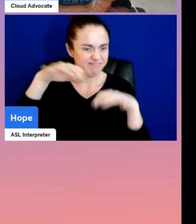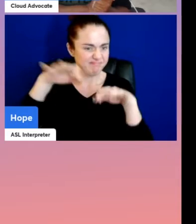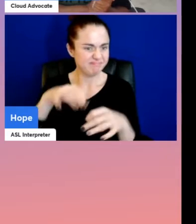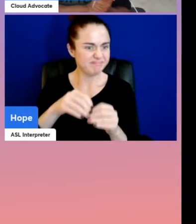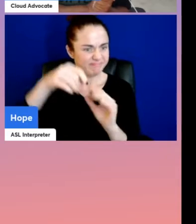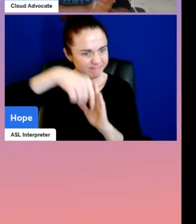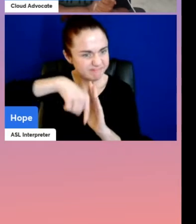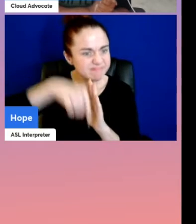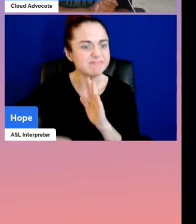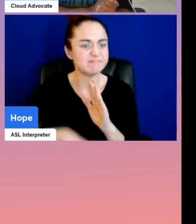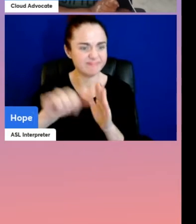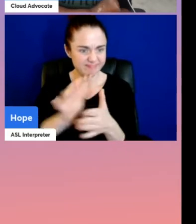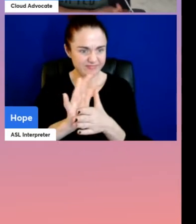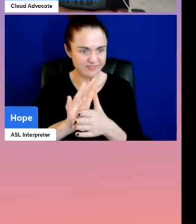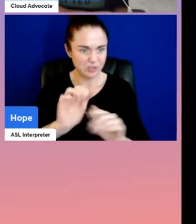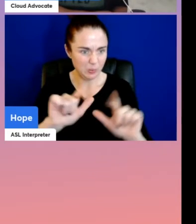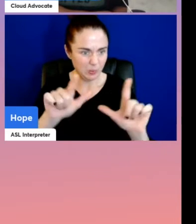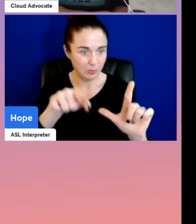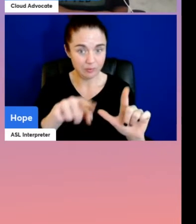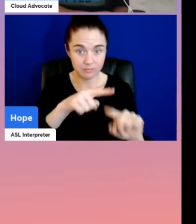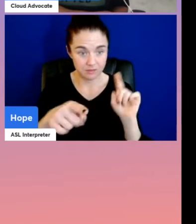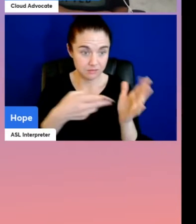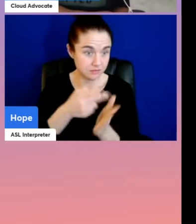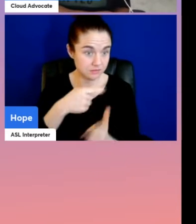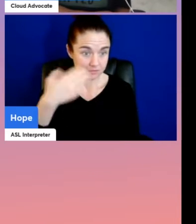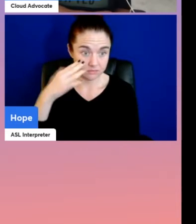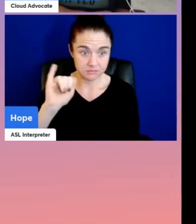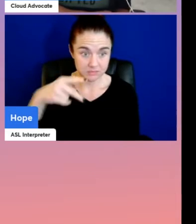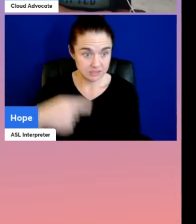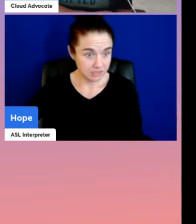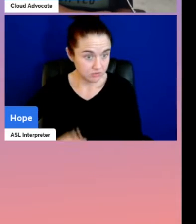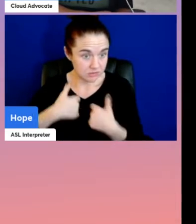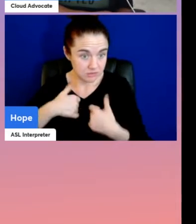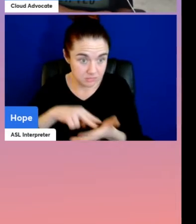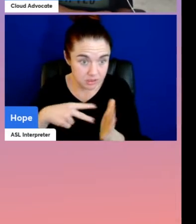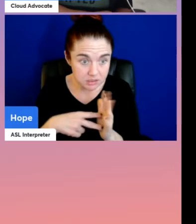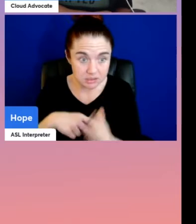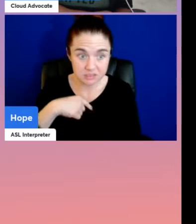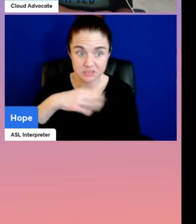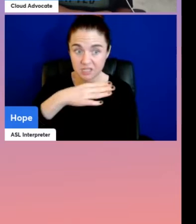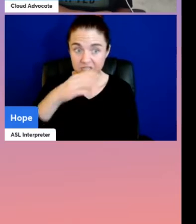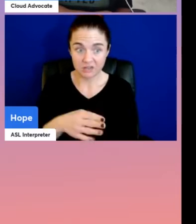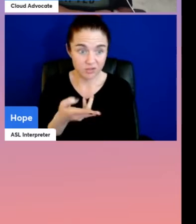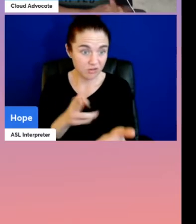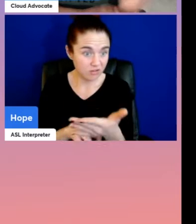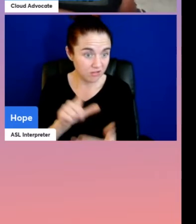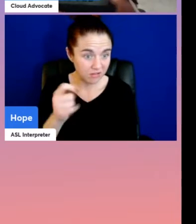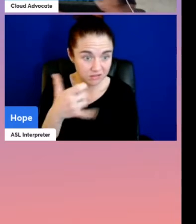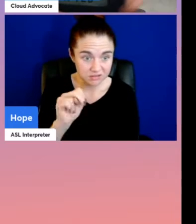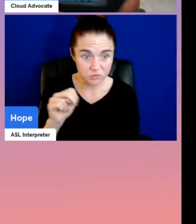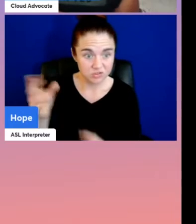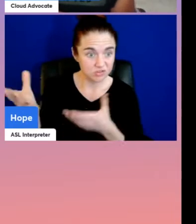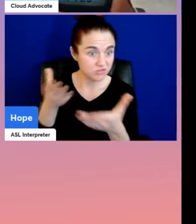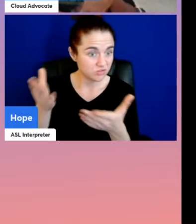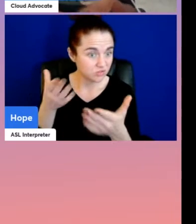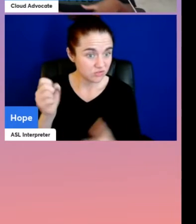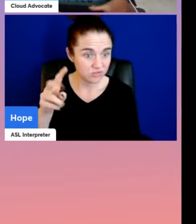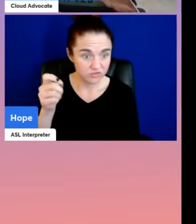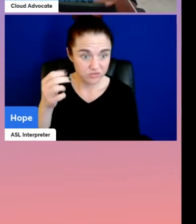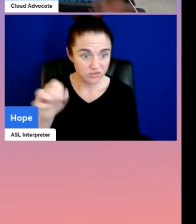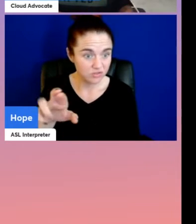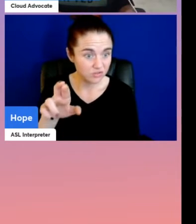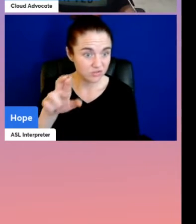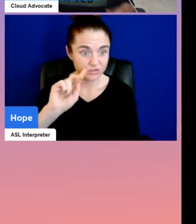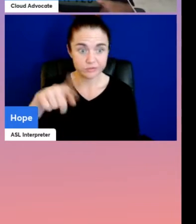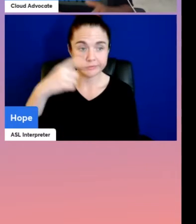so I didn't even know what an IP address was yet. I had never logged into a server. So I was literally just tossed into